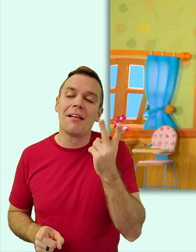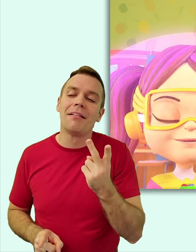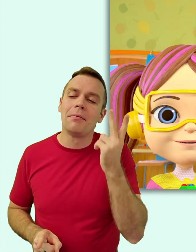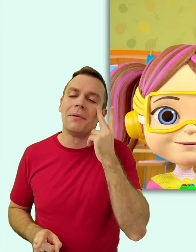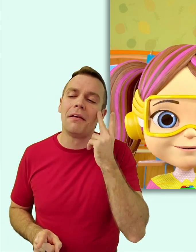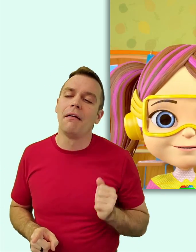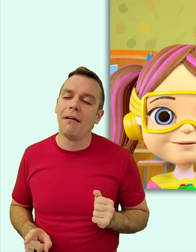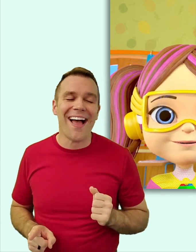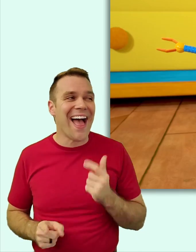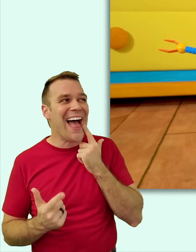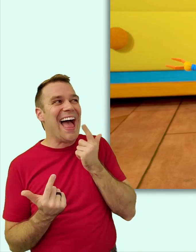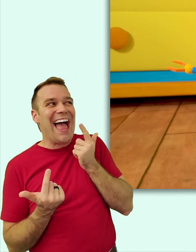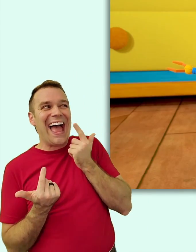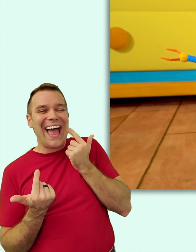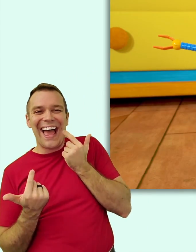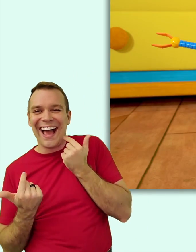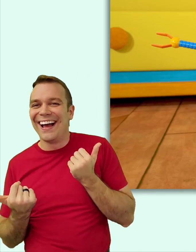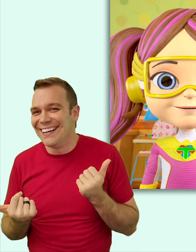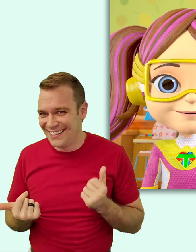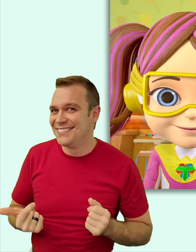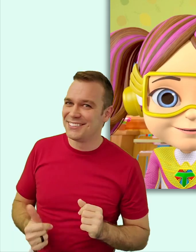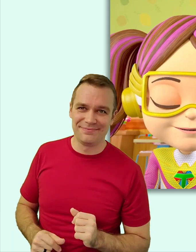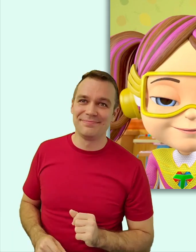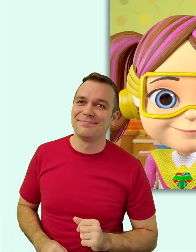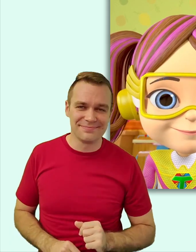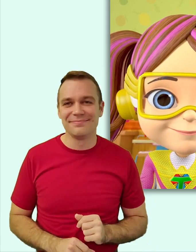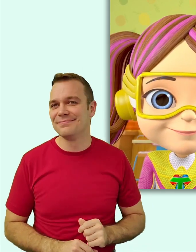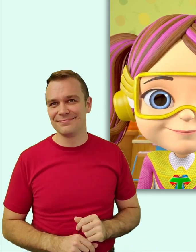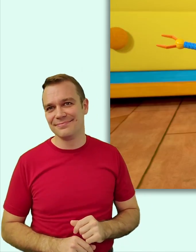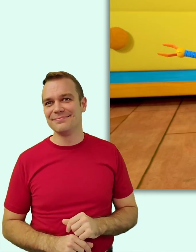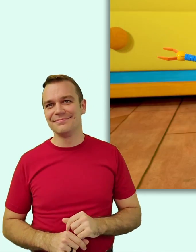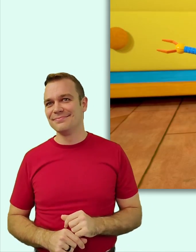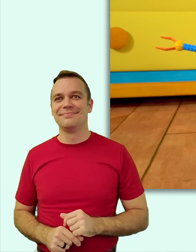Papa. Open your mouth. Ha ha ha.